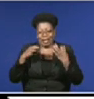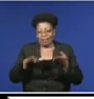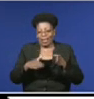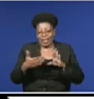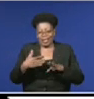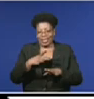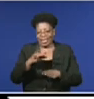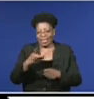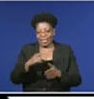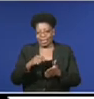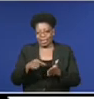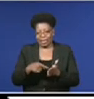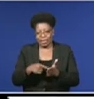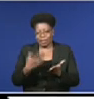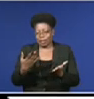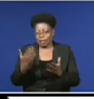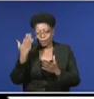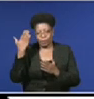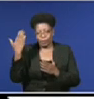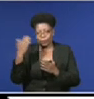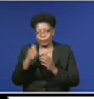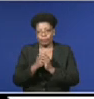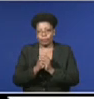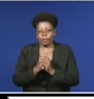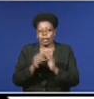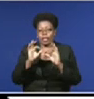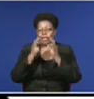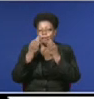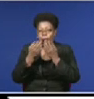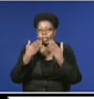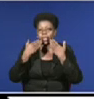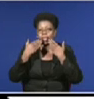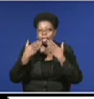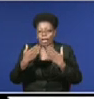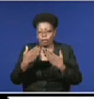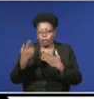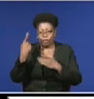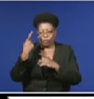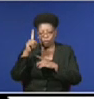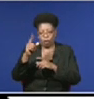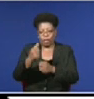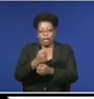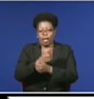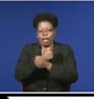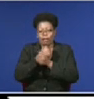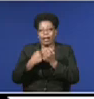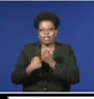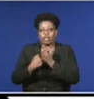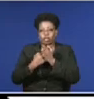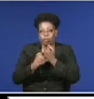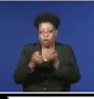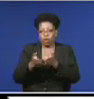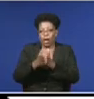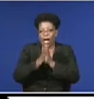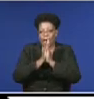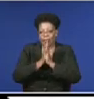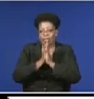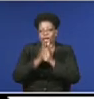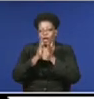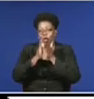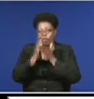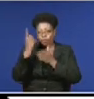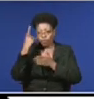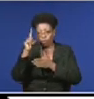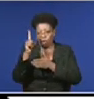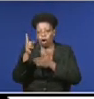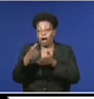to the person responsible. The family is thankful for the outpouring of love and support, asking for prayers and privacy at this